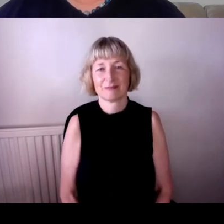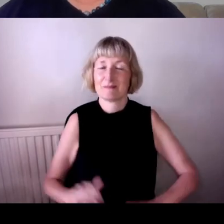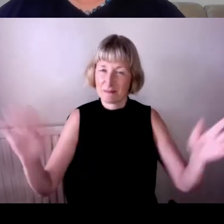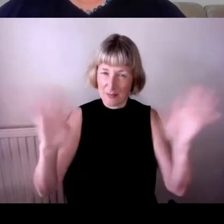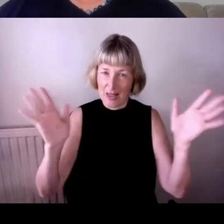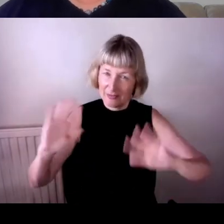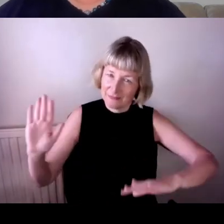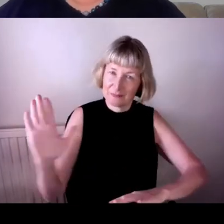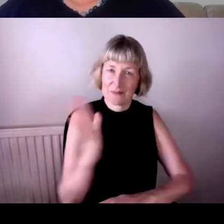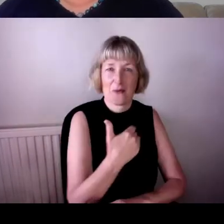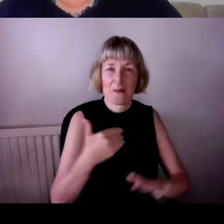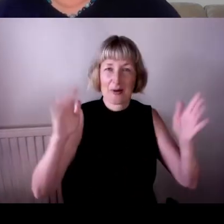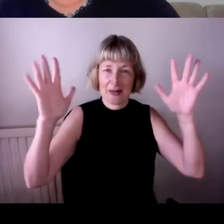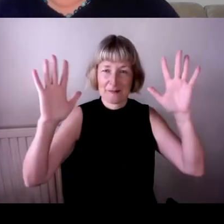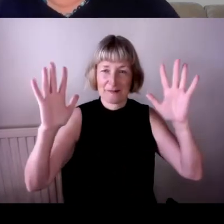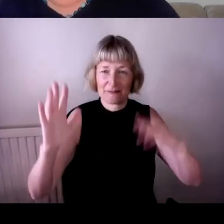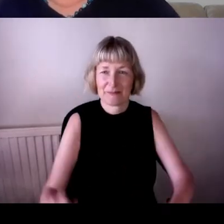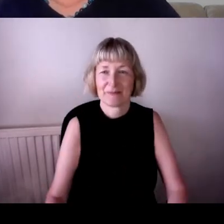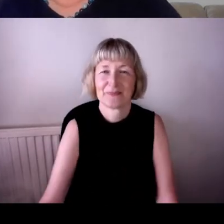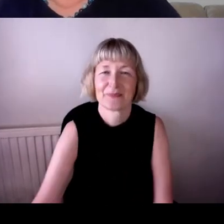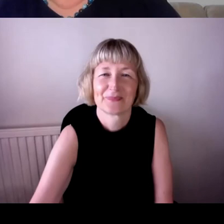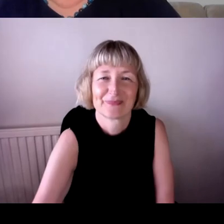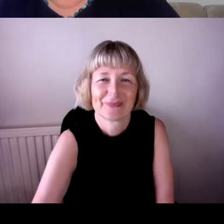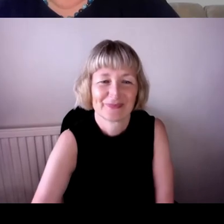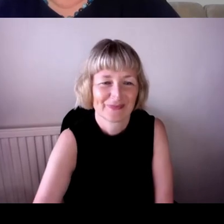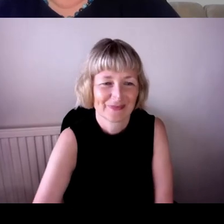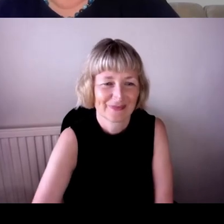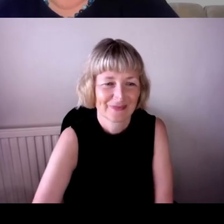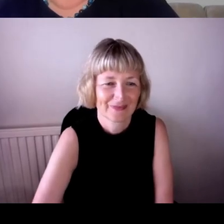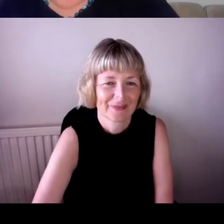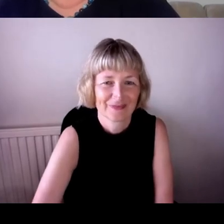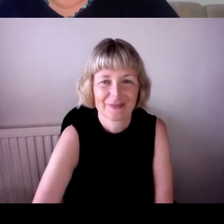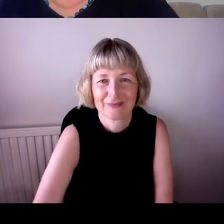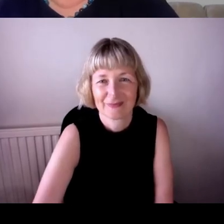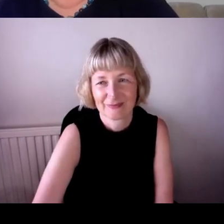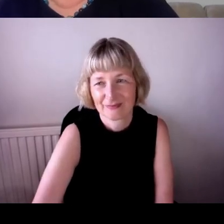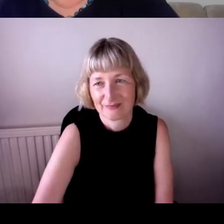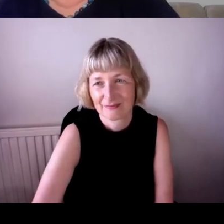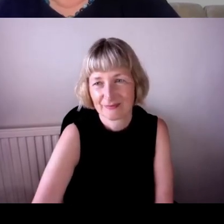everybody. Bye, Roz. Thanks again. Thanks. Thank you.